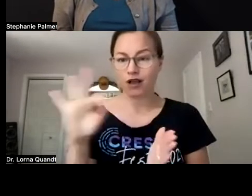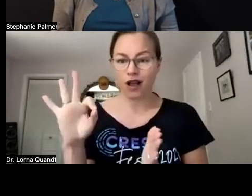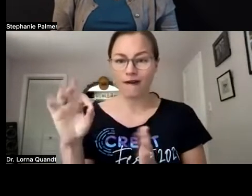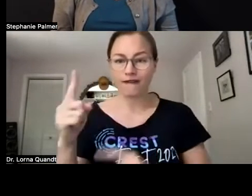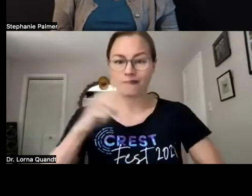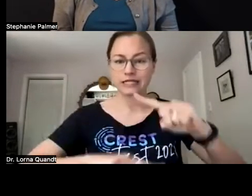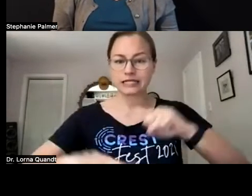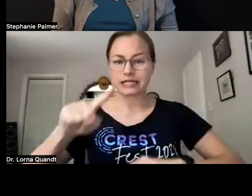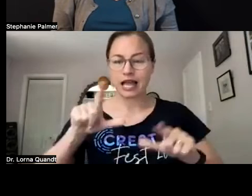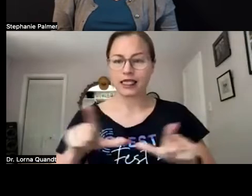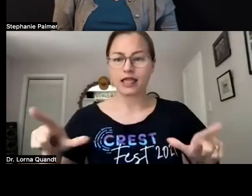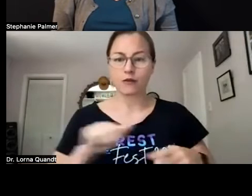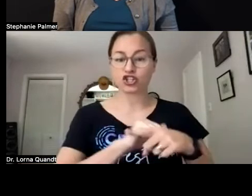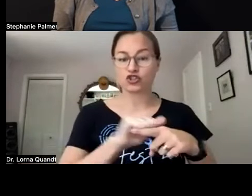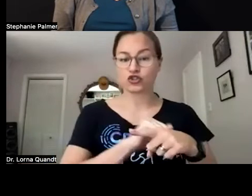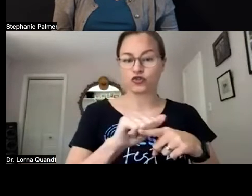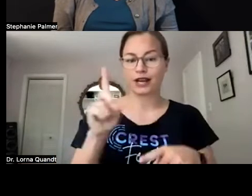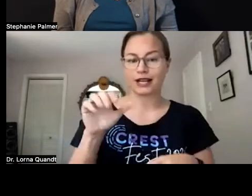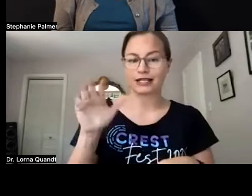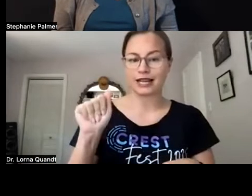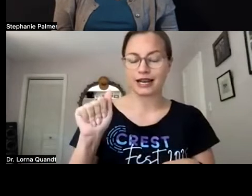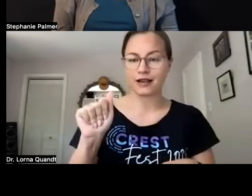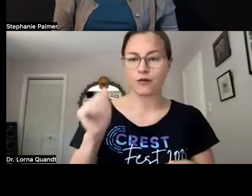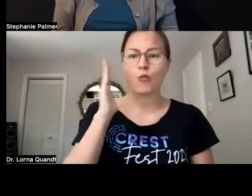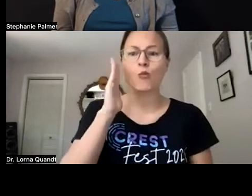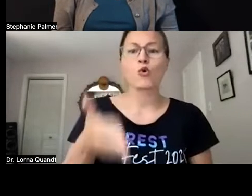how many hours of sign language training